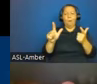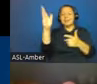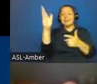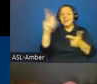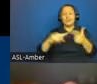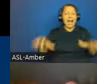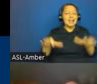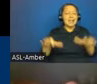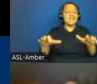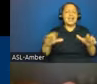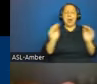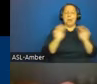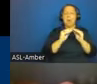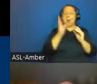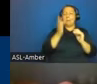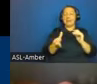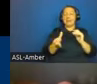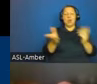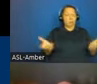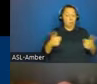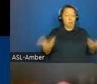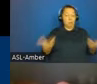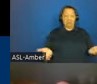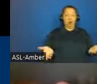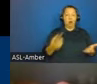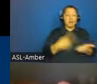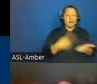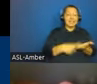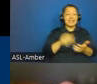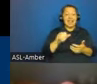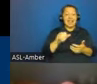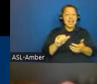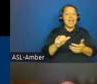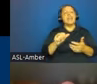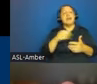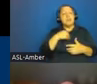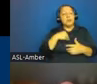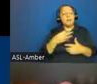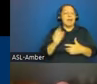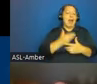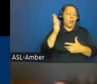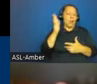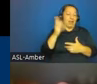We'll be there talking about AIA membership and our lecture series. Please drop by our booth if you're in the area.